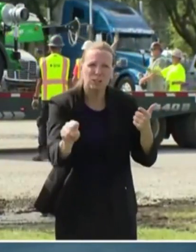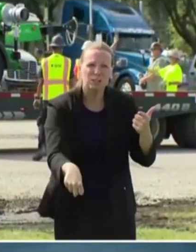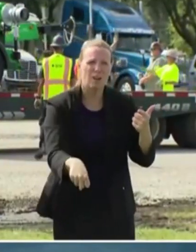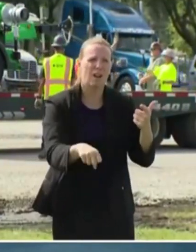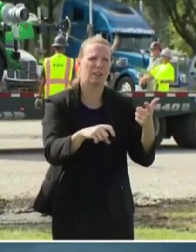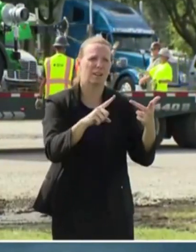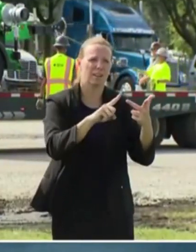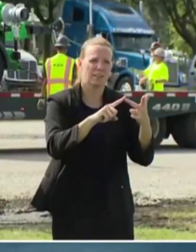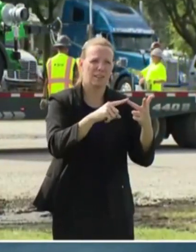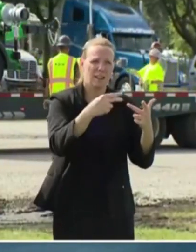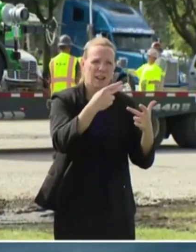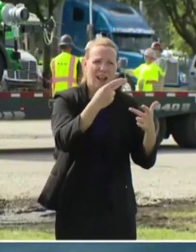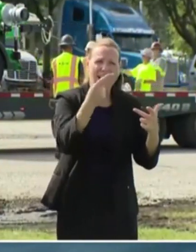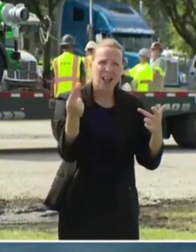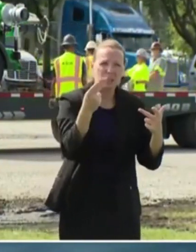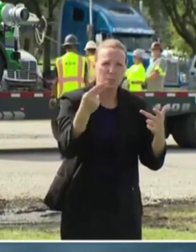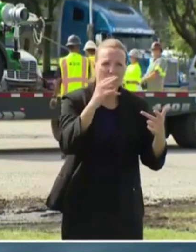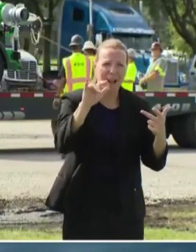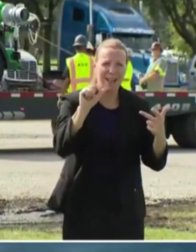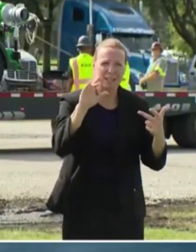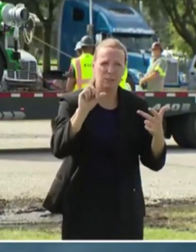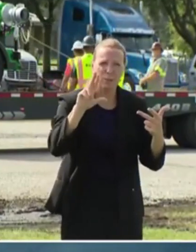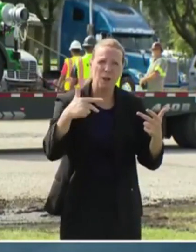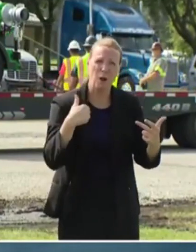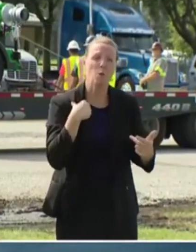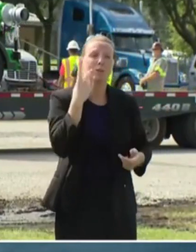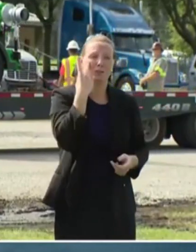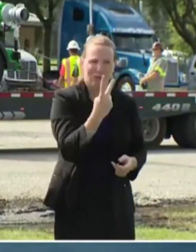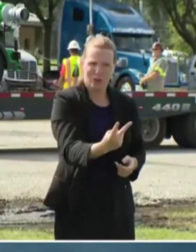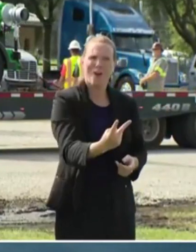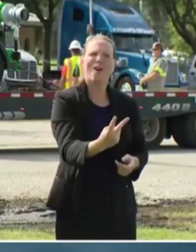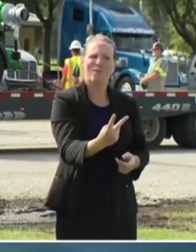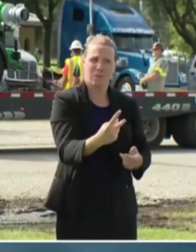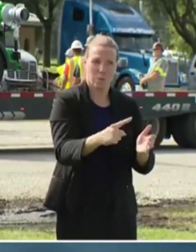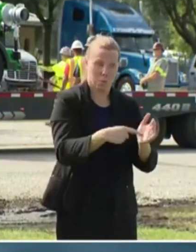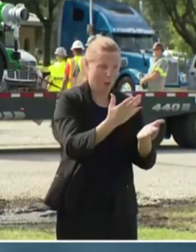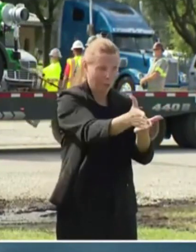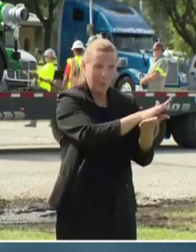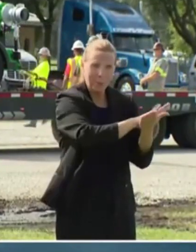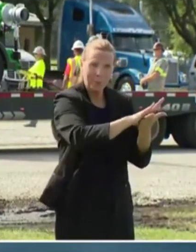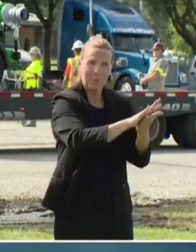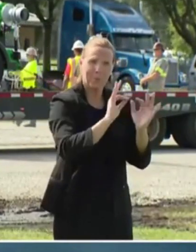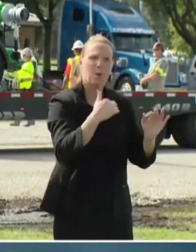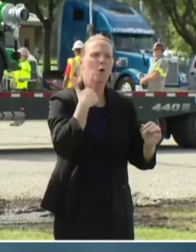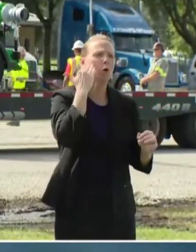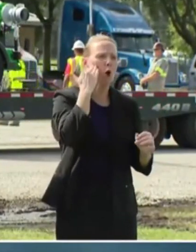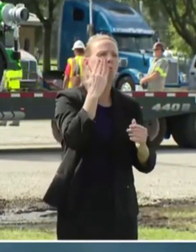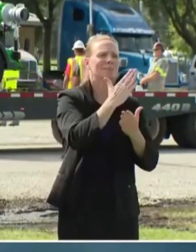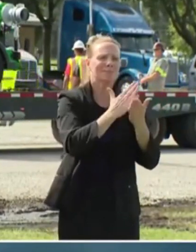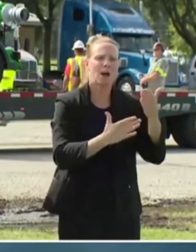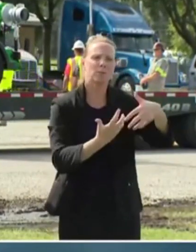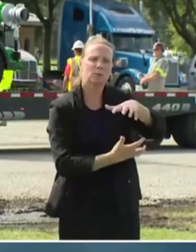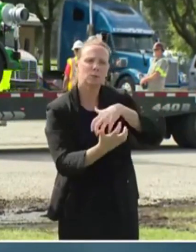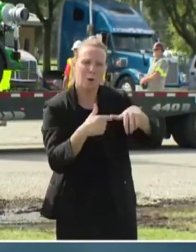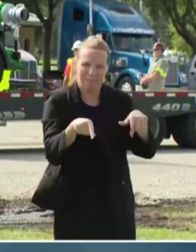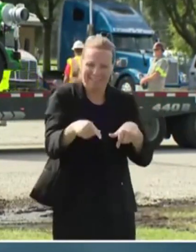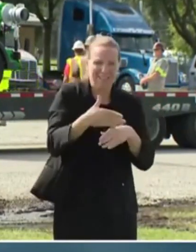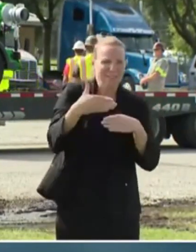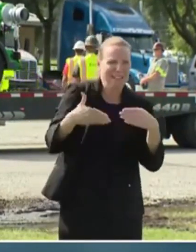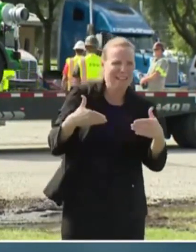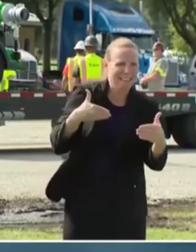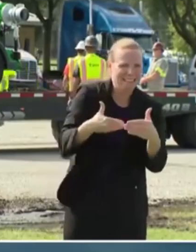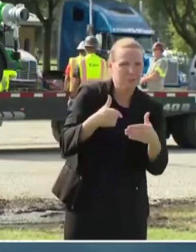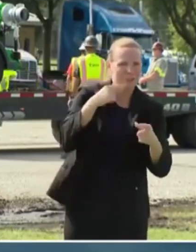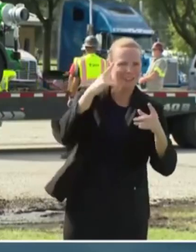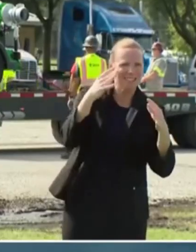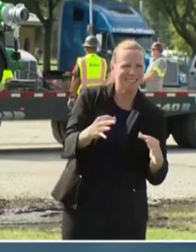We saw this debris once it was clear there was going to be some type of storm this weekend. We decided to create a